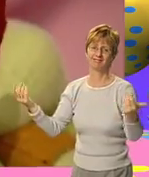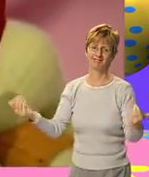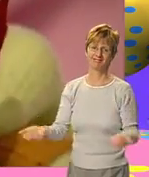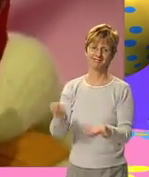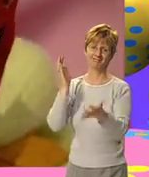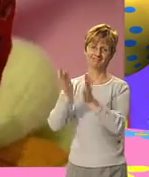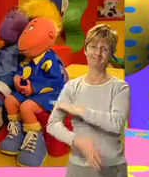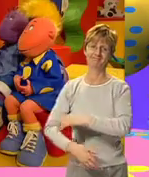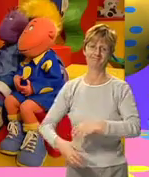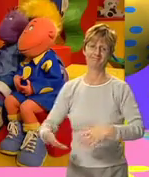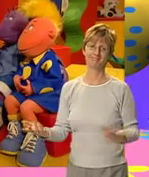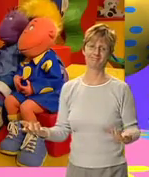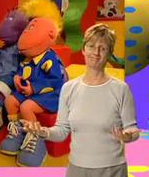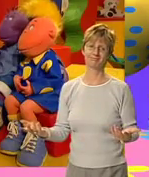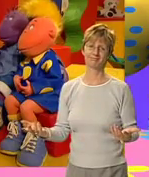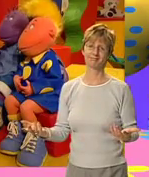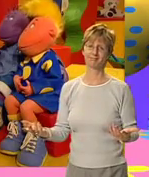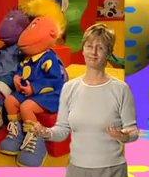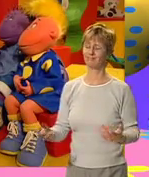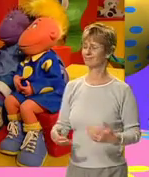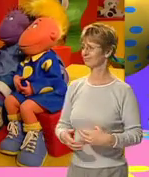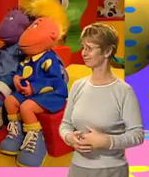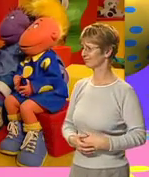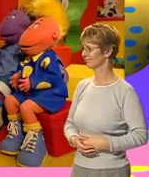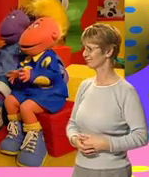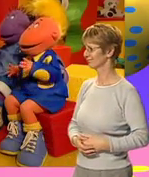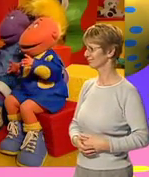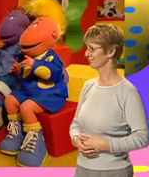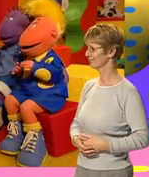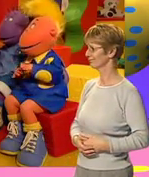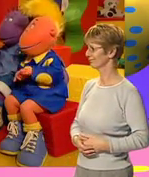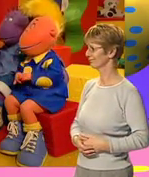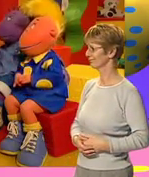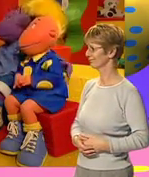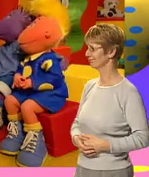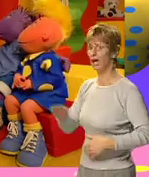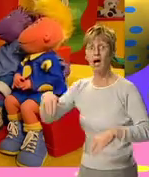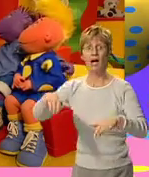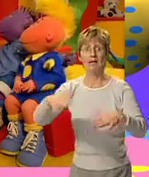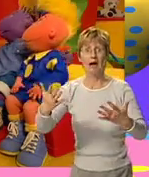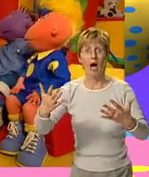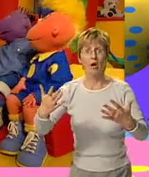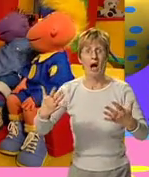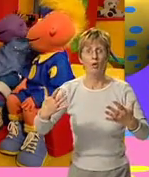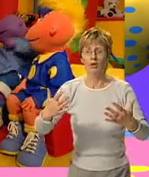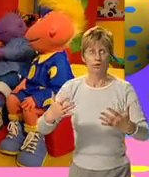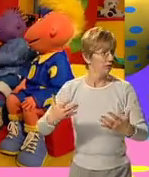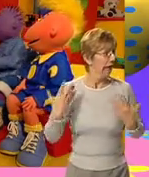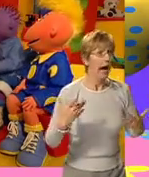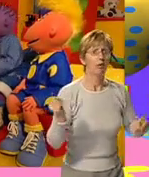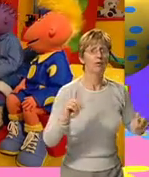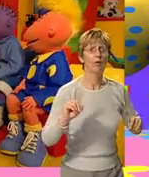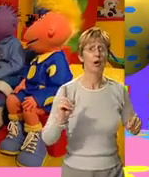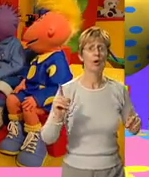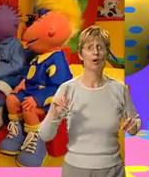him. And that was the end of the gingerbread man. Oh, is it time, Judy? Is it time? Time for what? Well, time